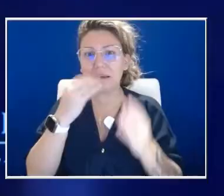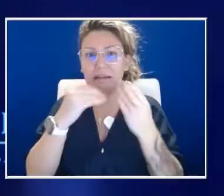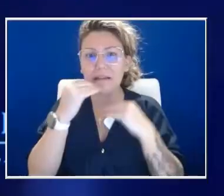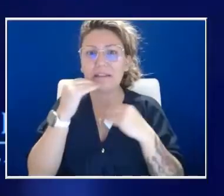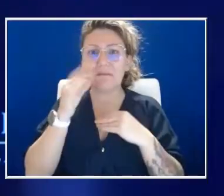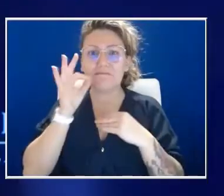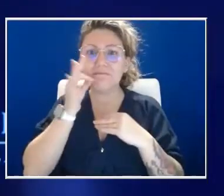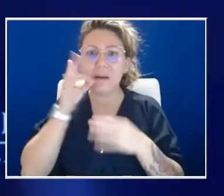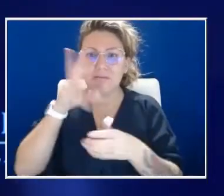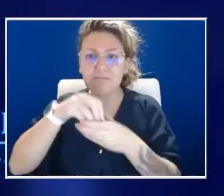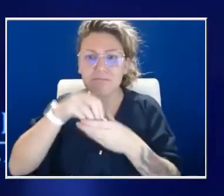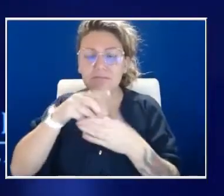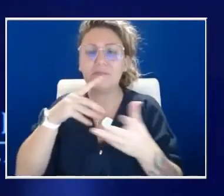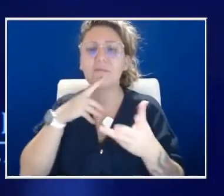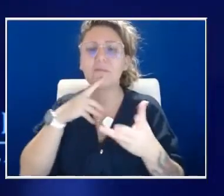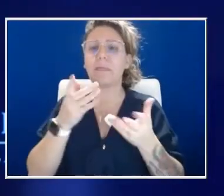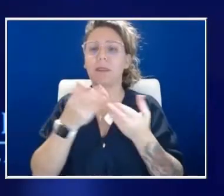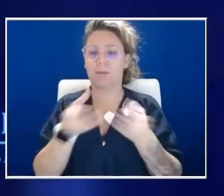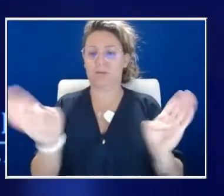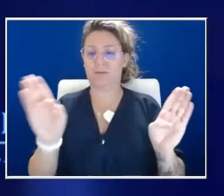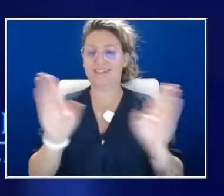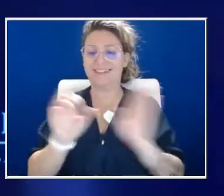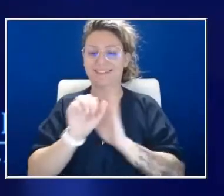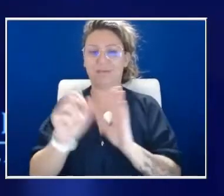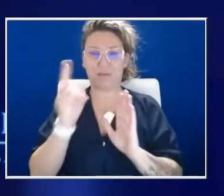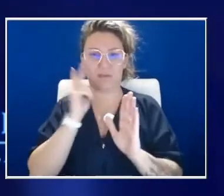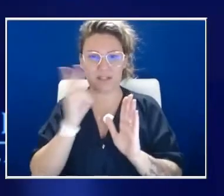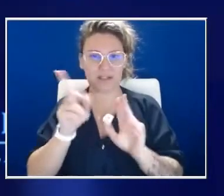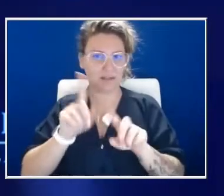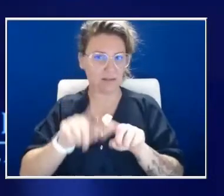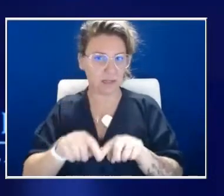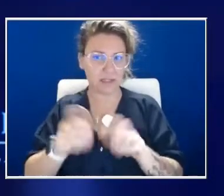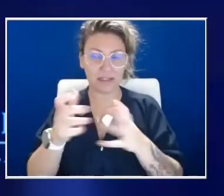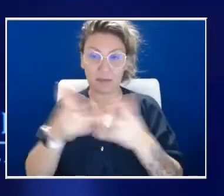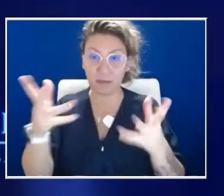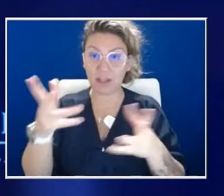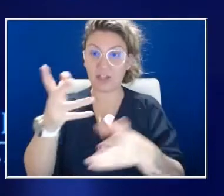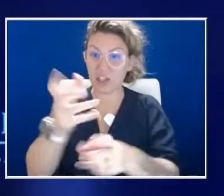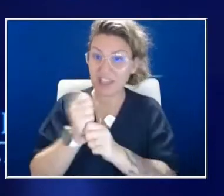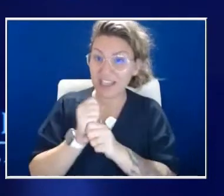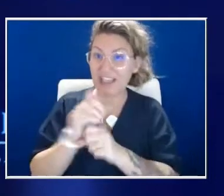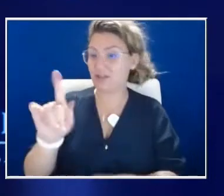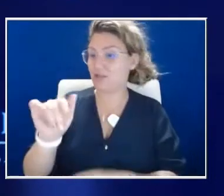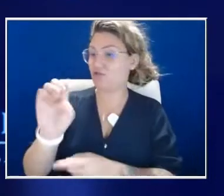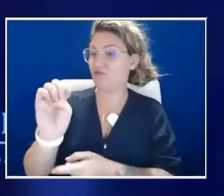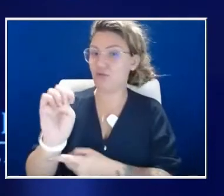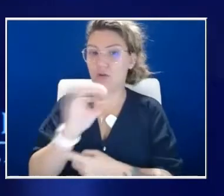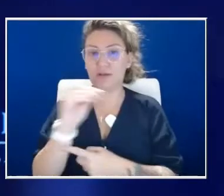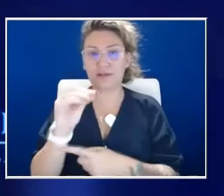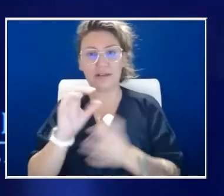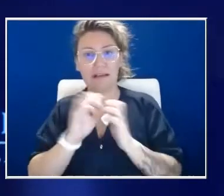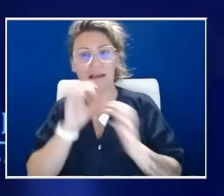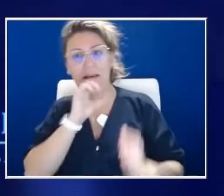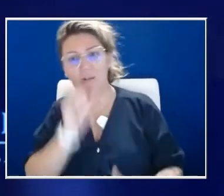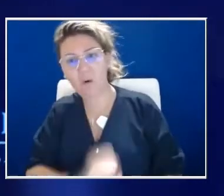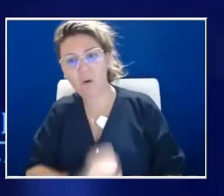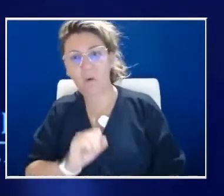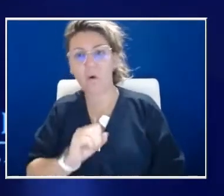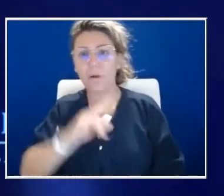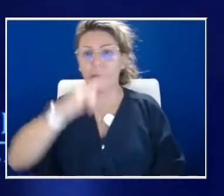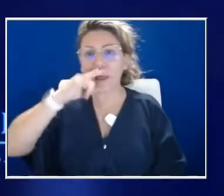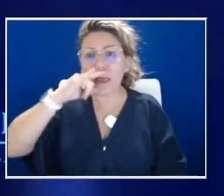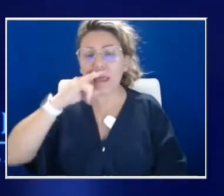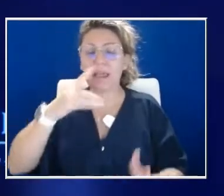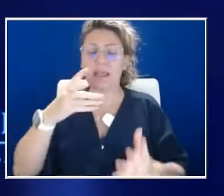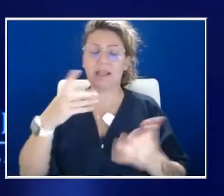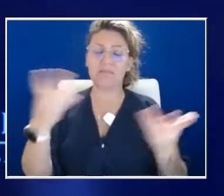wide range of symptoms that we'll see. Okay. So depending on how much they get, the dose, and how old the child is, we'll see everything from, they'll get a